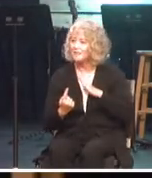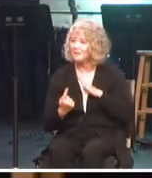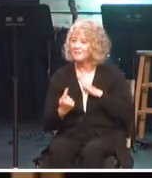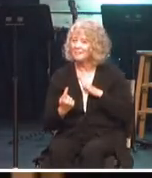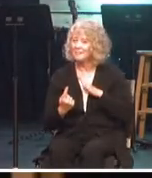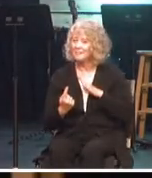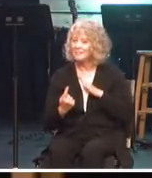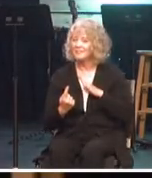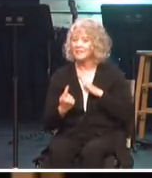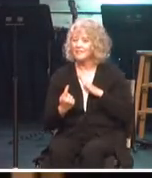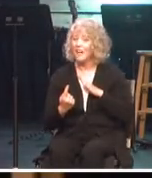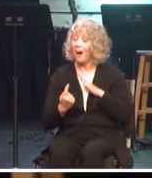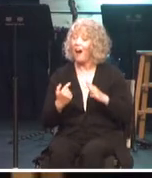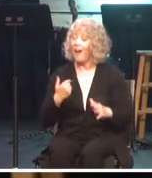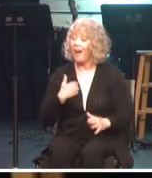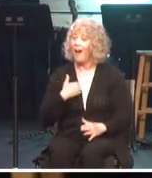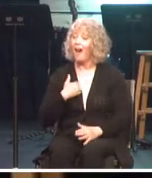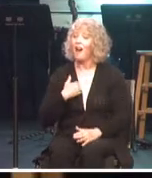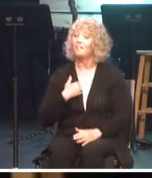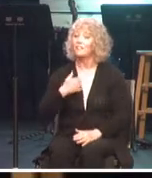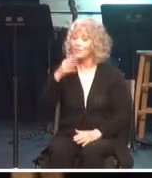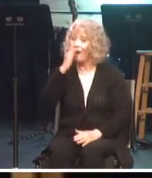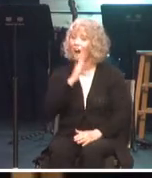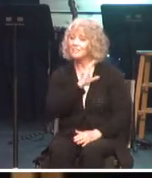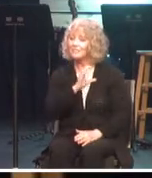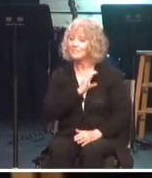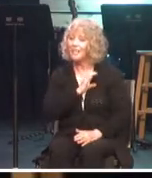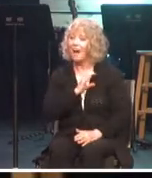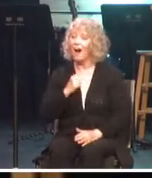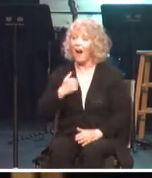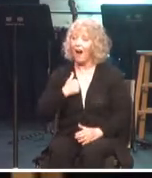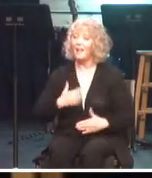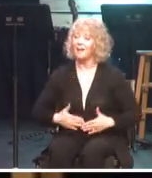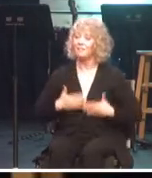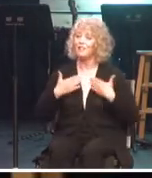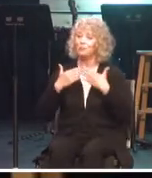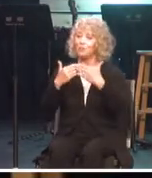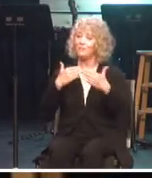I possess an attribute of God alone, pre-existence, eternality.